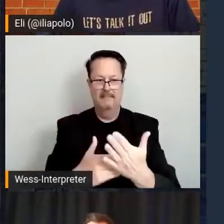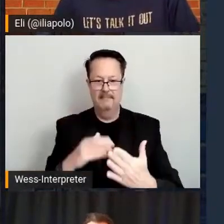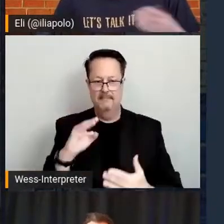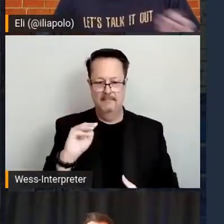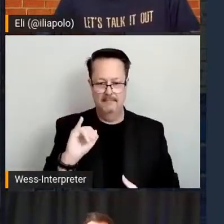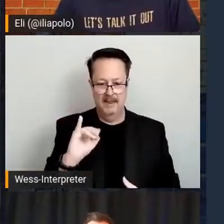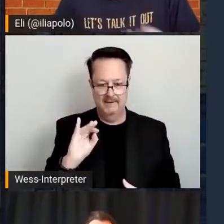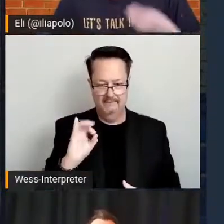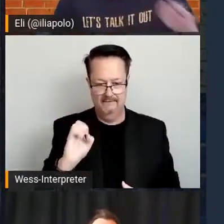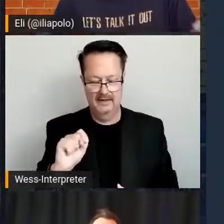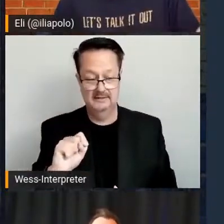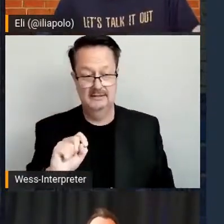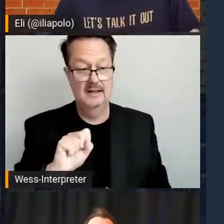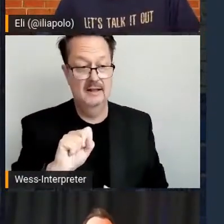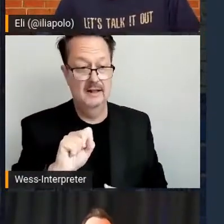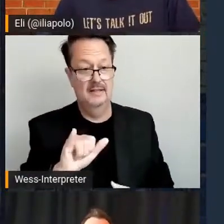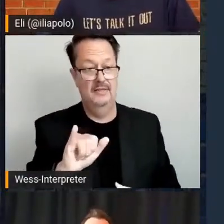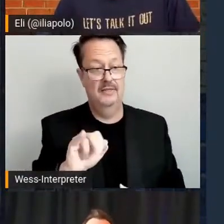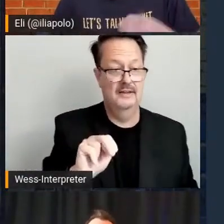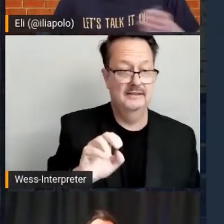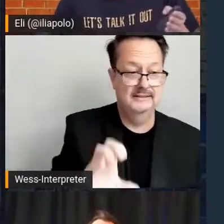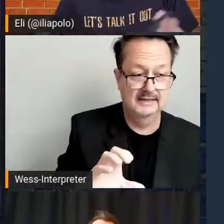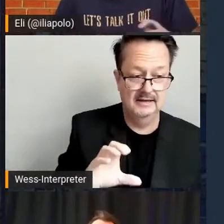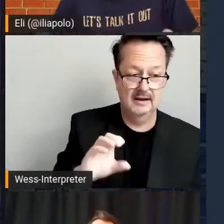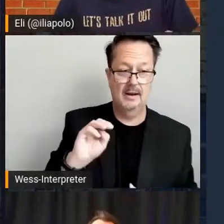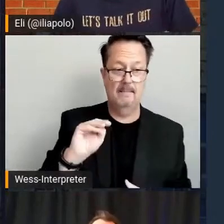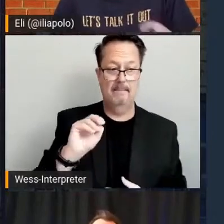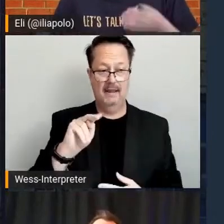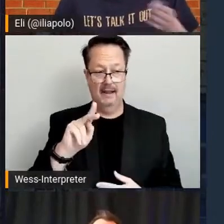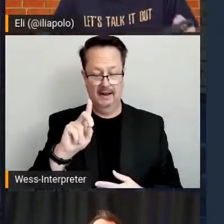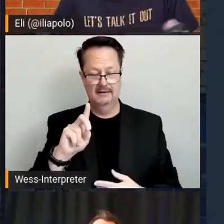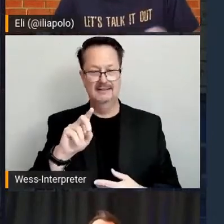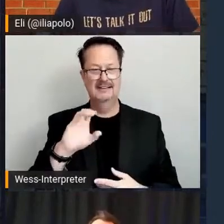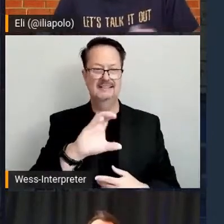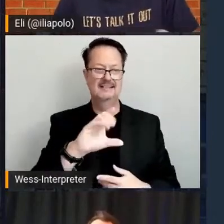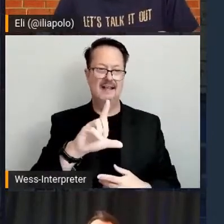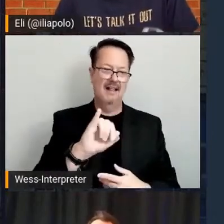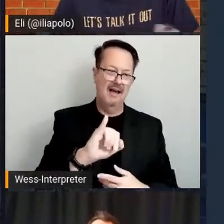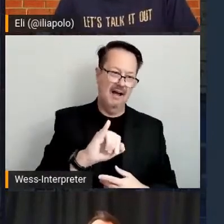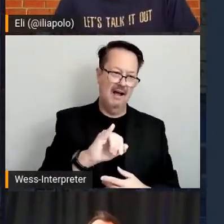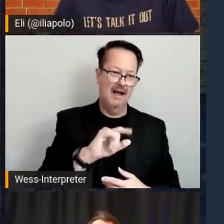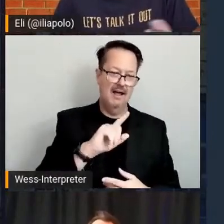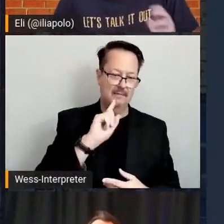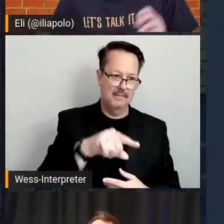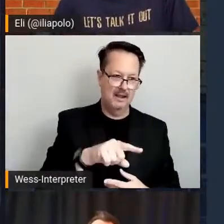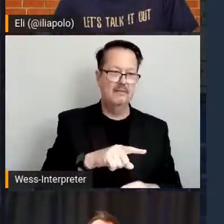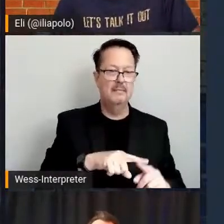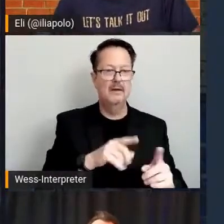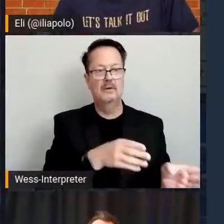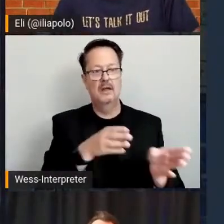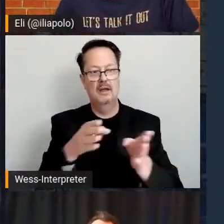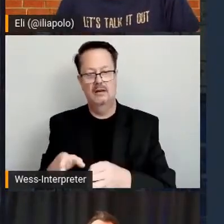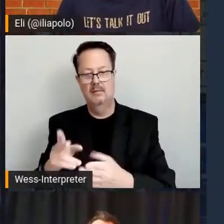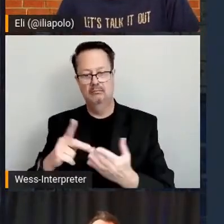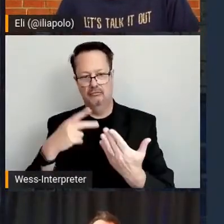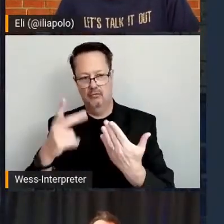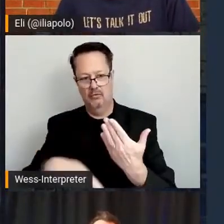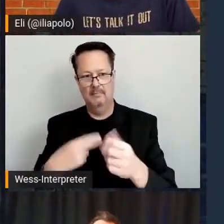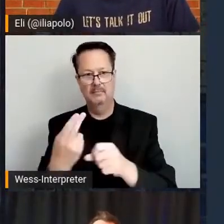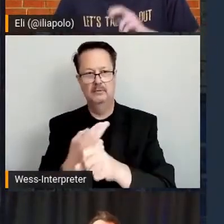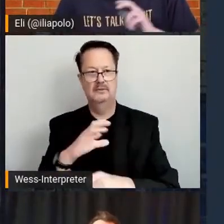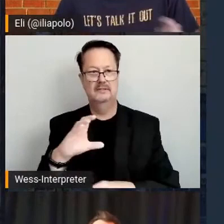synth command is what actually produces the final manifest. Now, this is a CLI command, but you can also do this programmatically if you want using the CDK8s